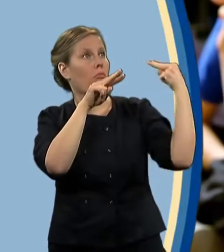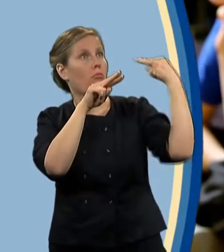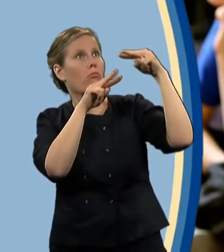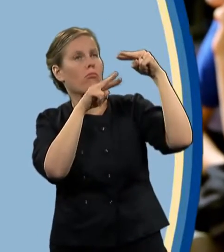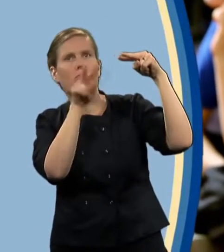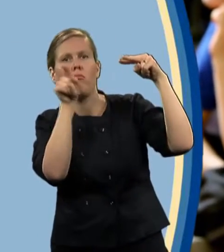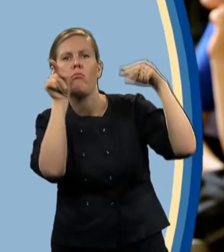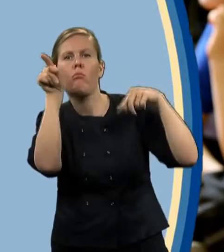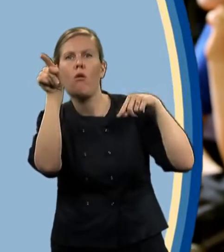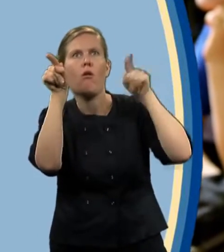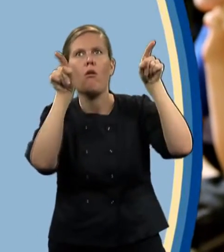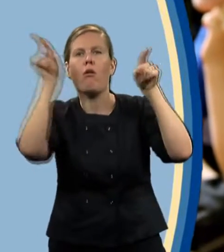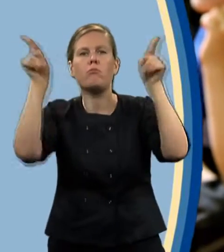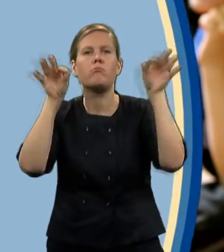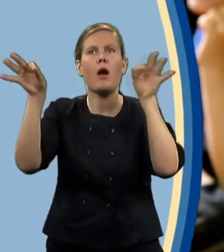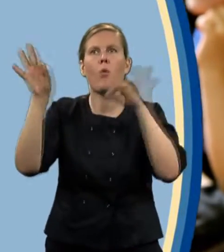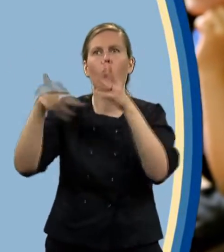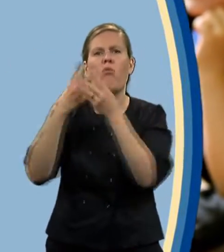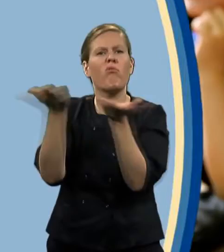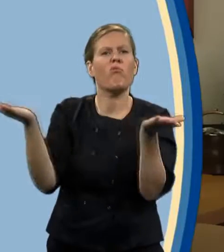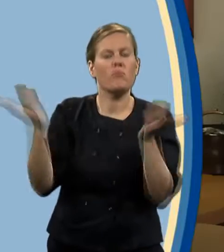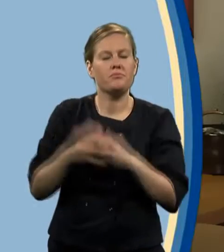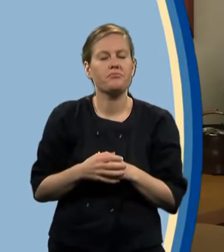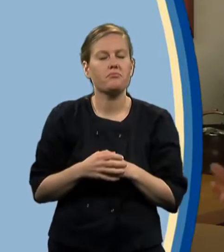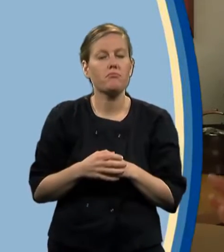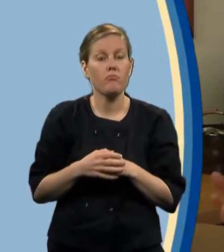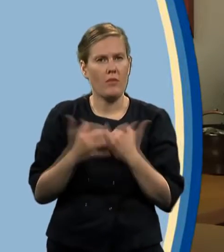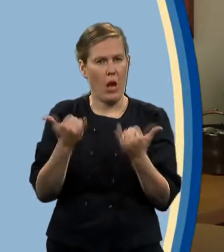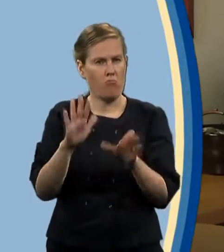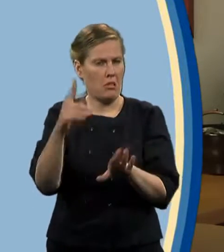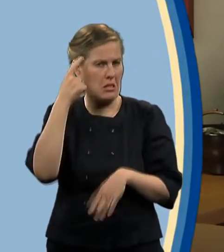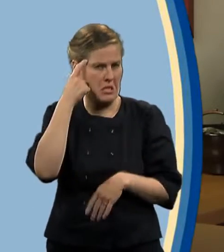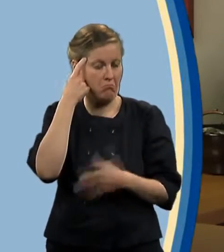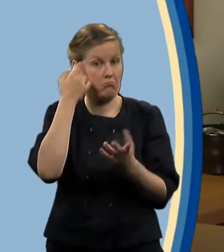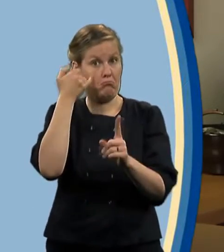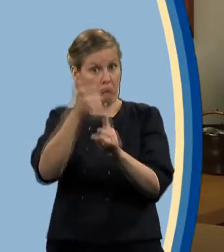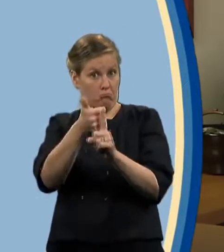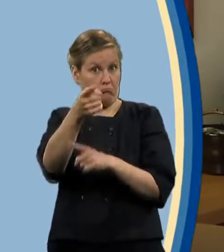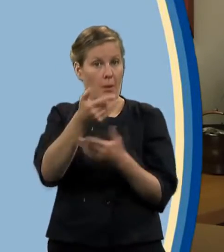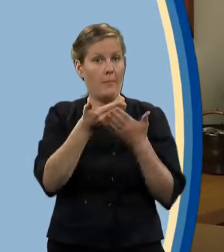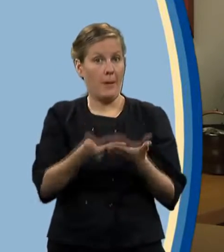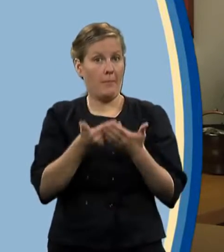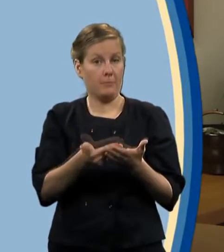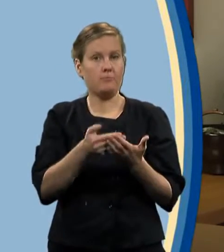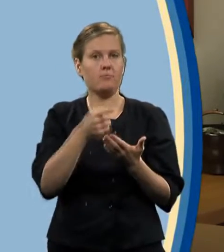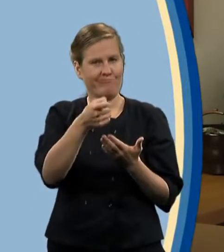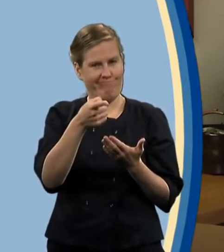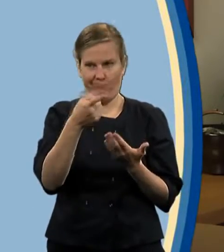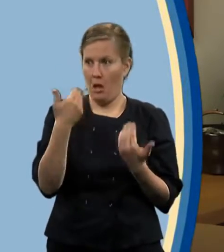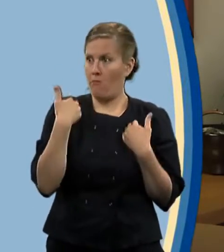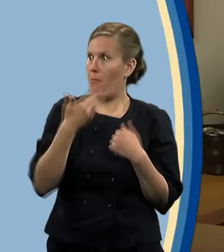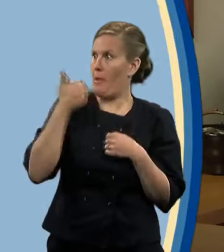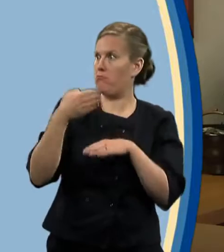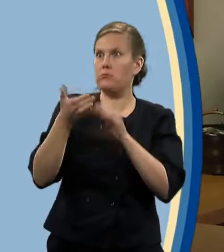is looking and the things that they're referring to in the world. So just think about this. If you're a baby and you have a